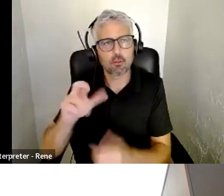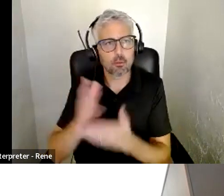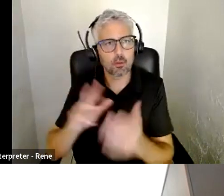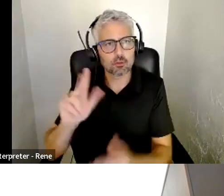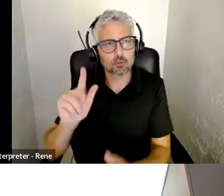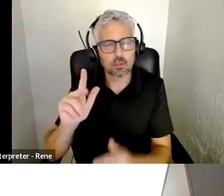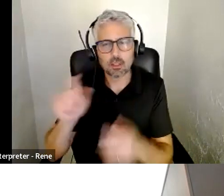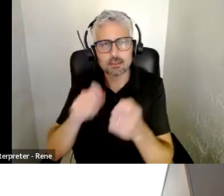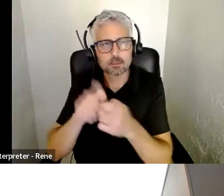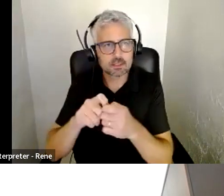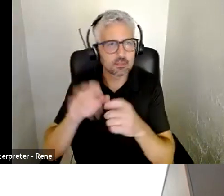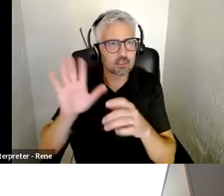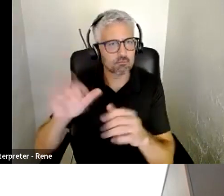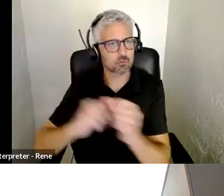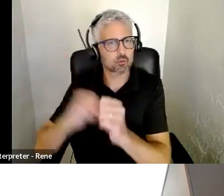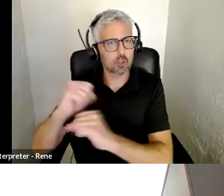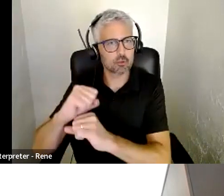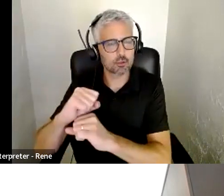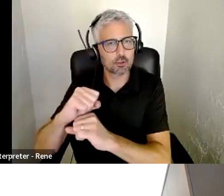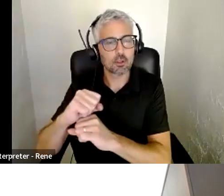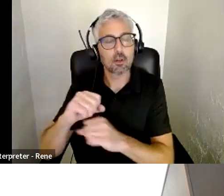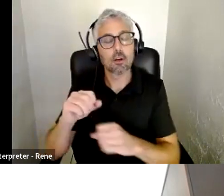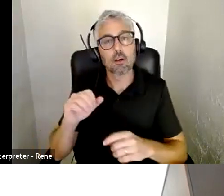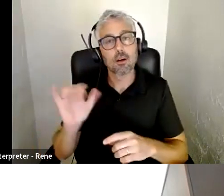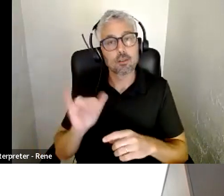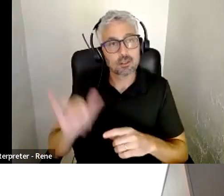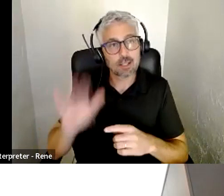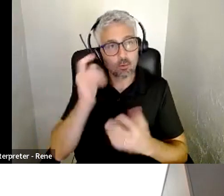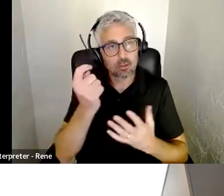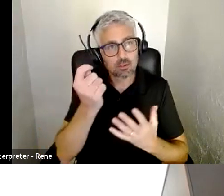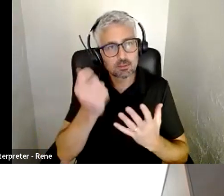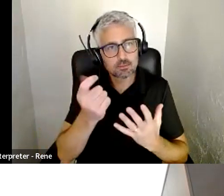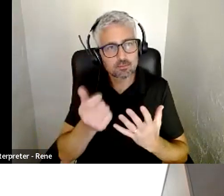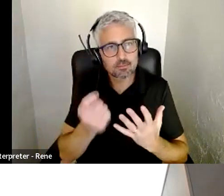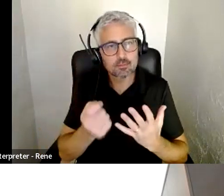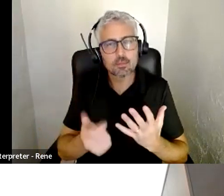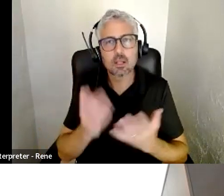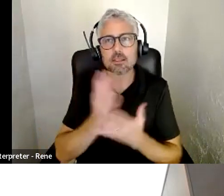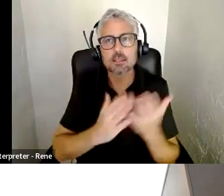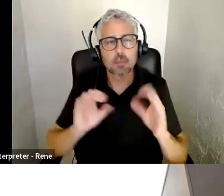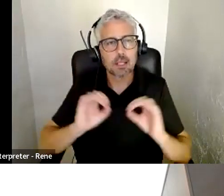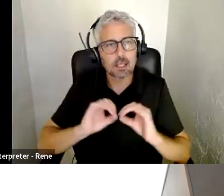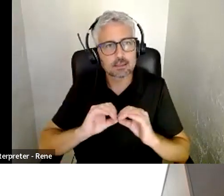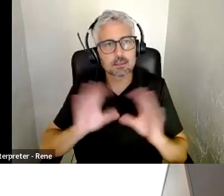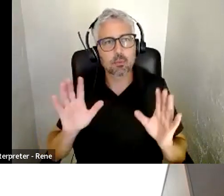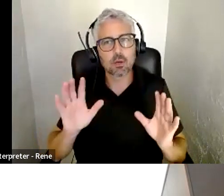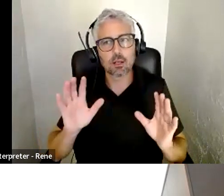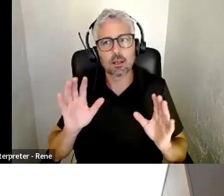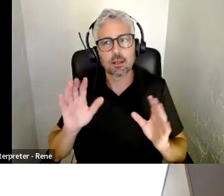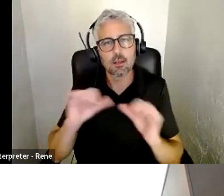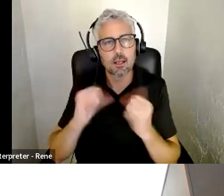very specific fashions, it gets rid of a number of express